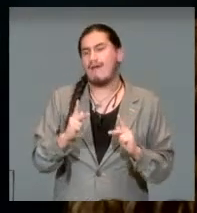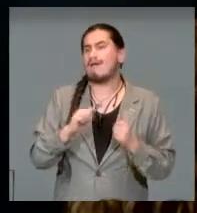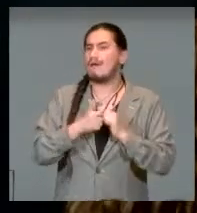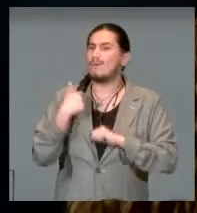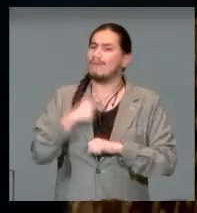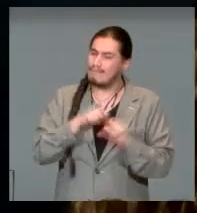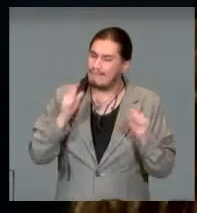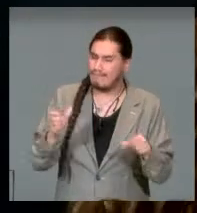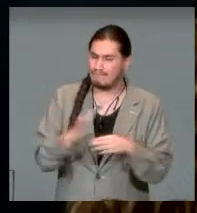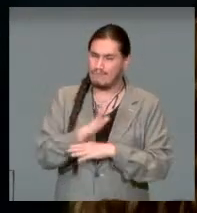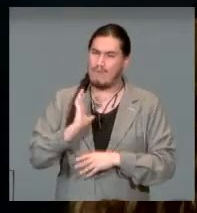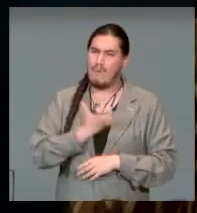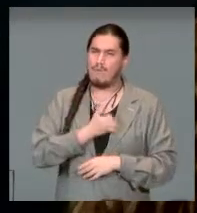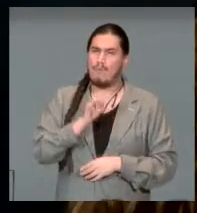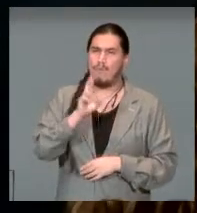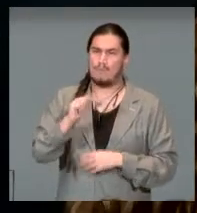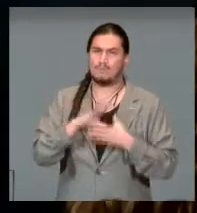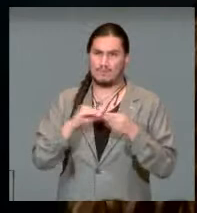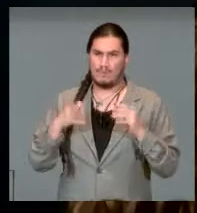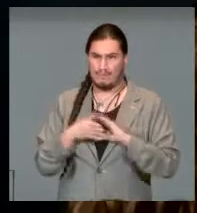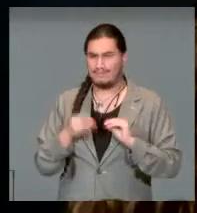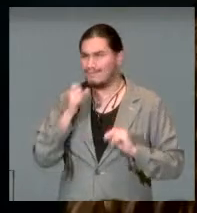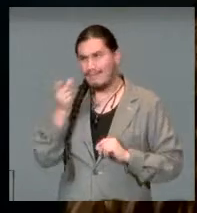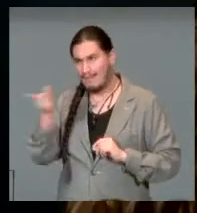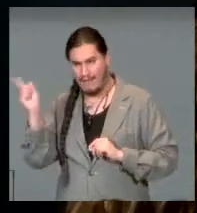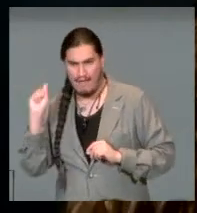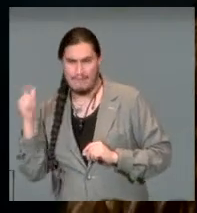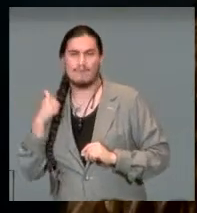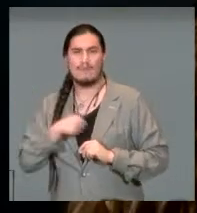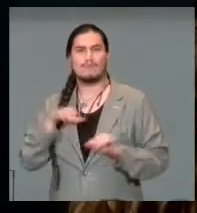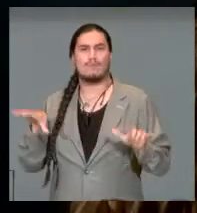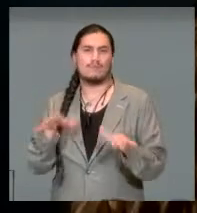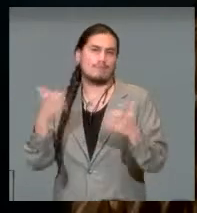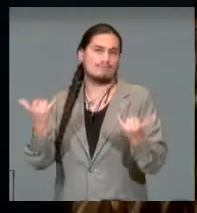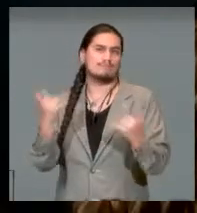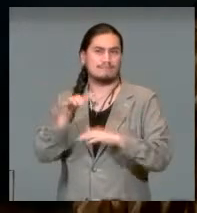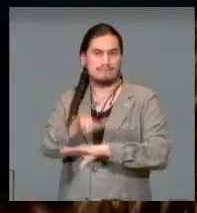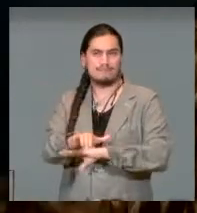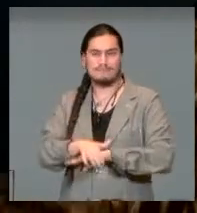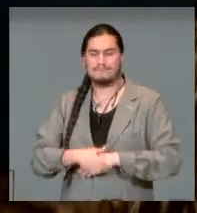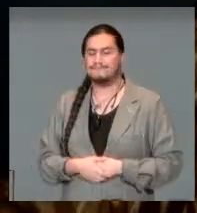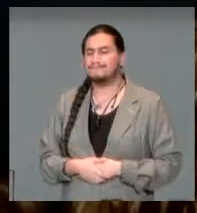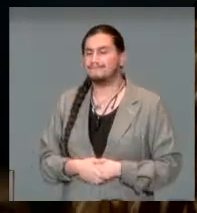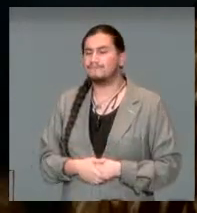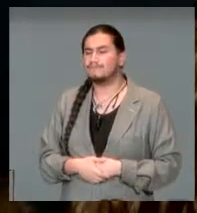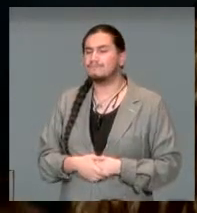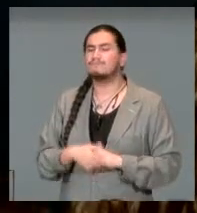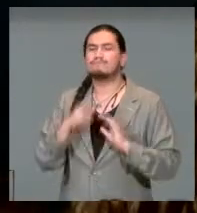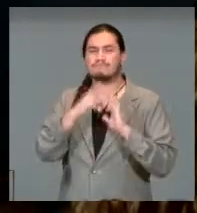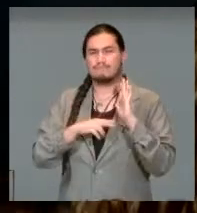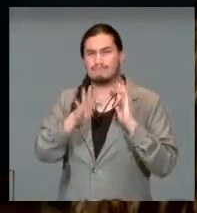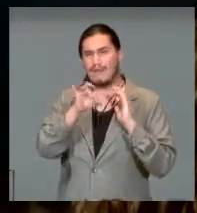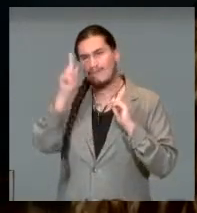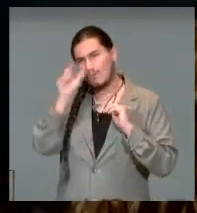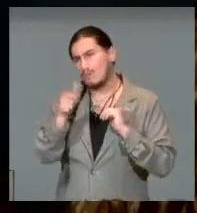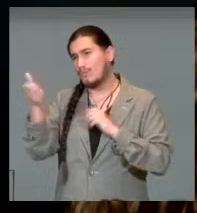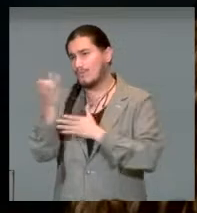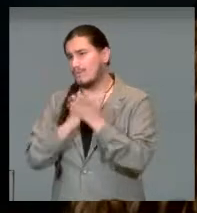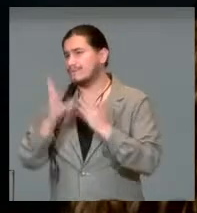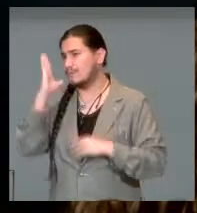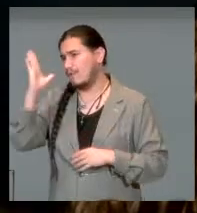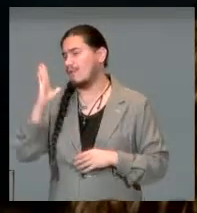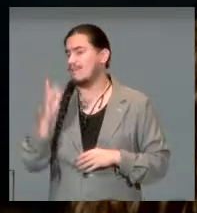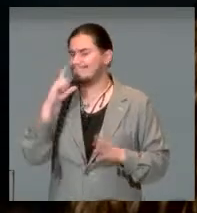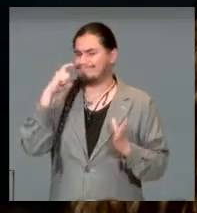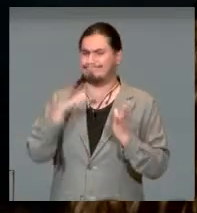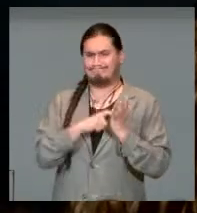own stories. And so that's what we're doing here tonight. And I wanna read the bios of the other artists. I realized